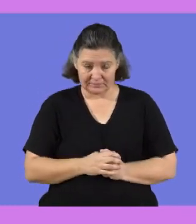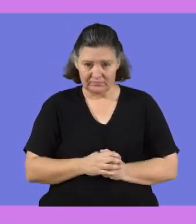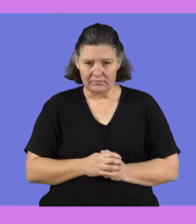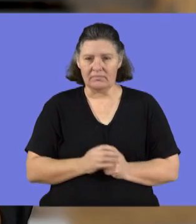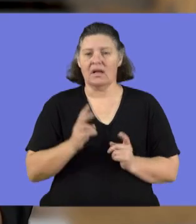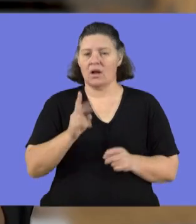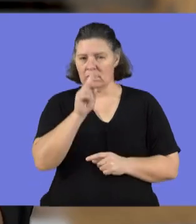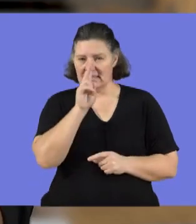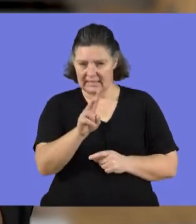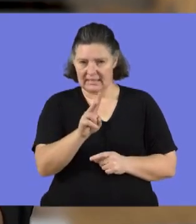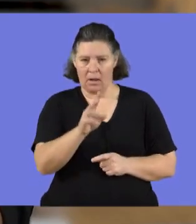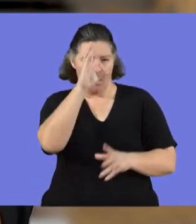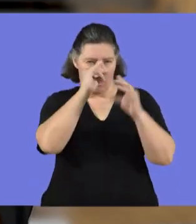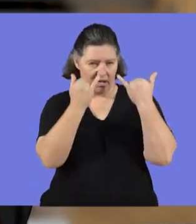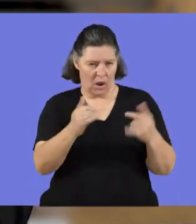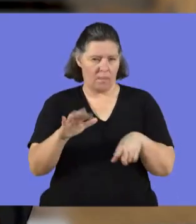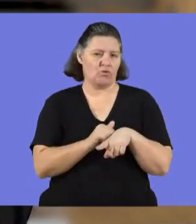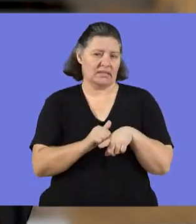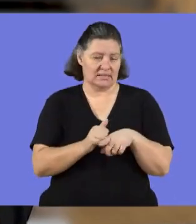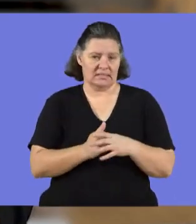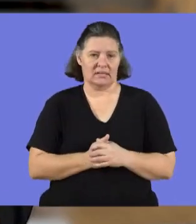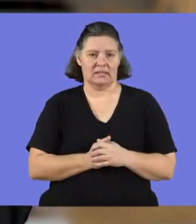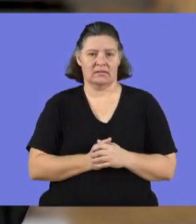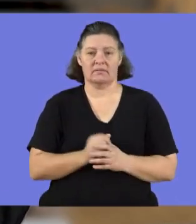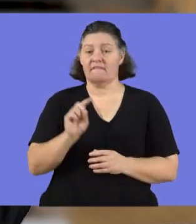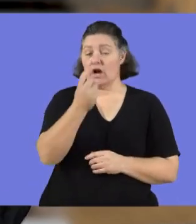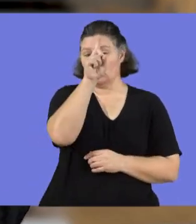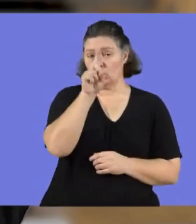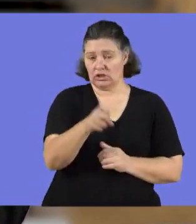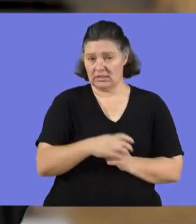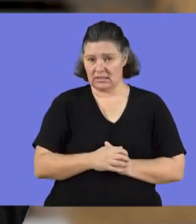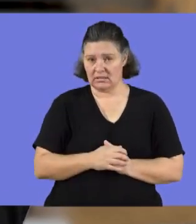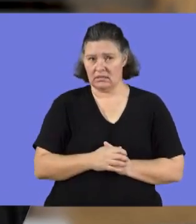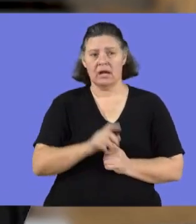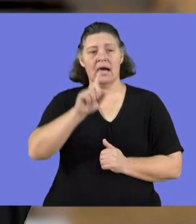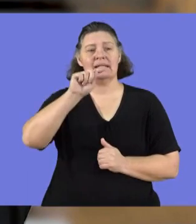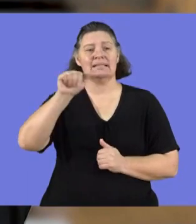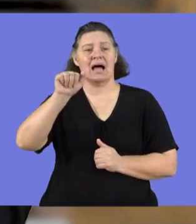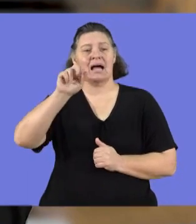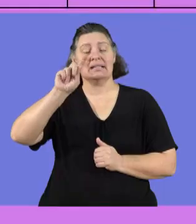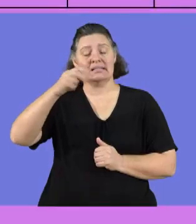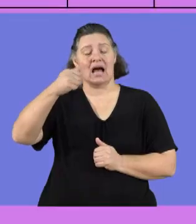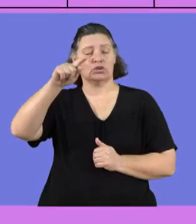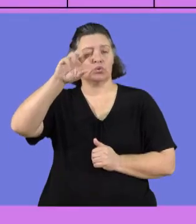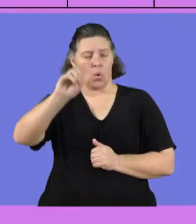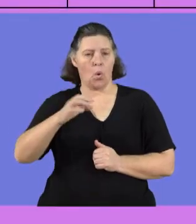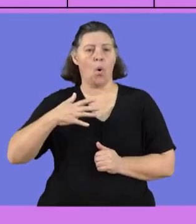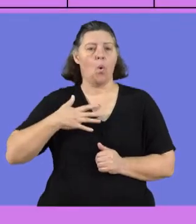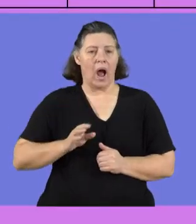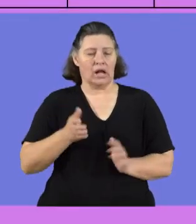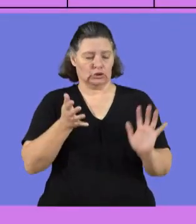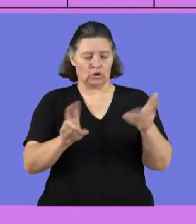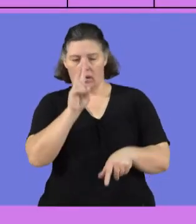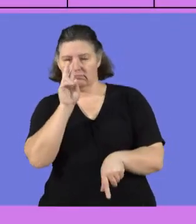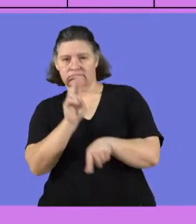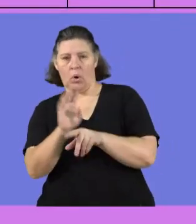decrease. Now, let us practice what you've just learned. The first question. Tato is organizing